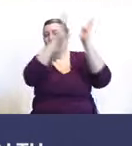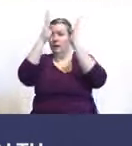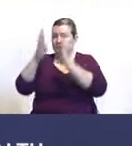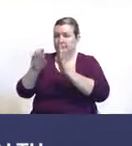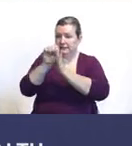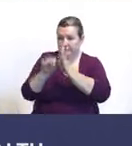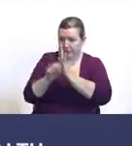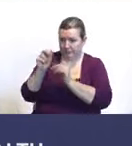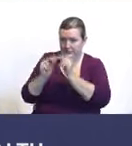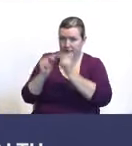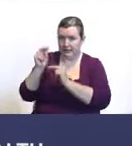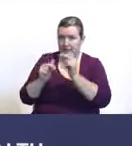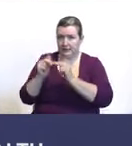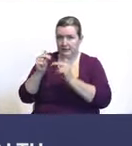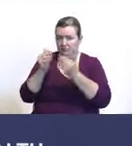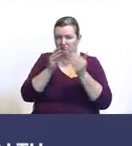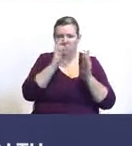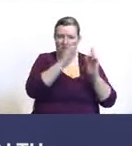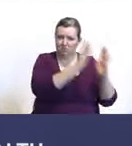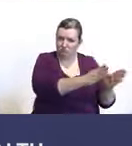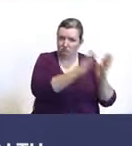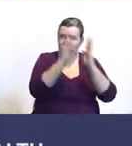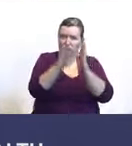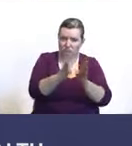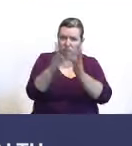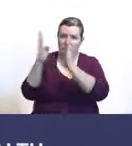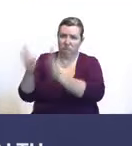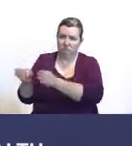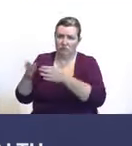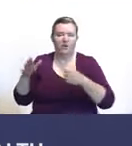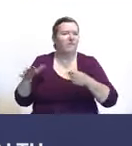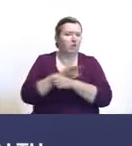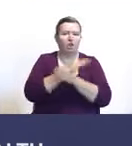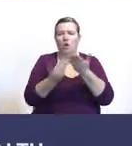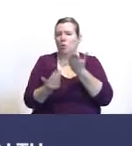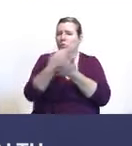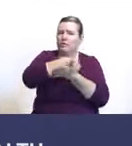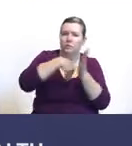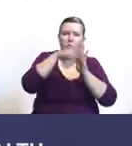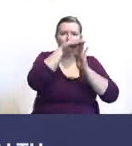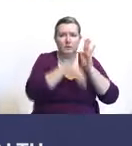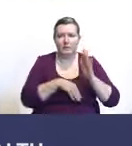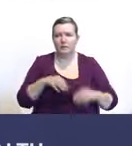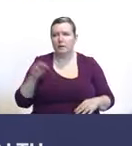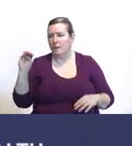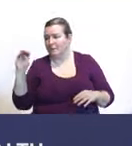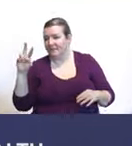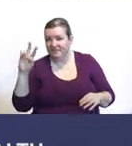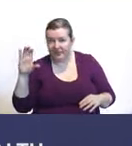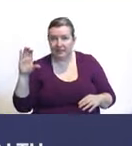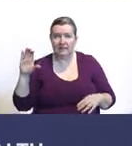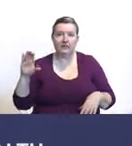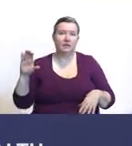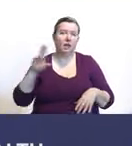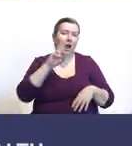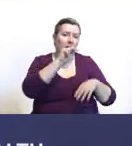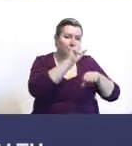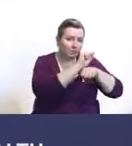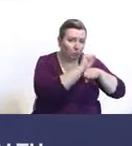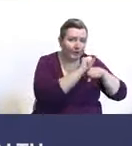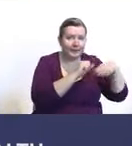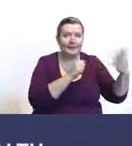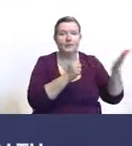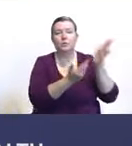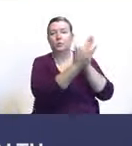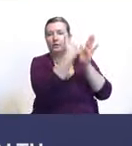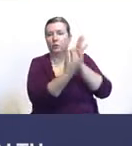thereafter. We'll get to all of that, including the full review, MVC, unemployment, the whole shooting match. It won't be on March